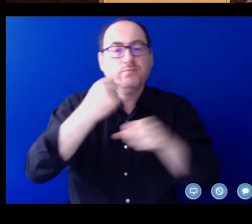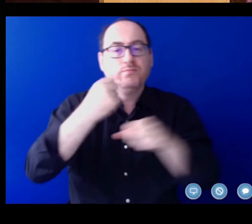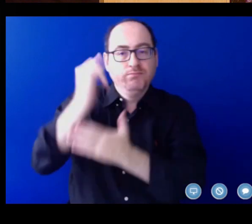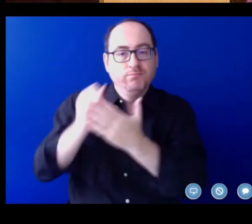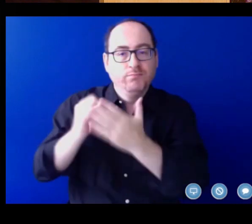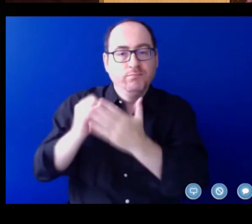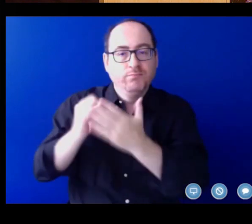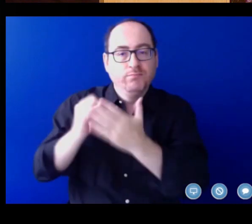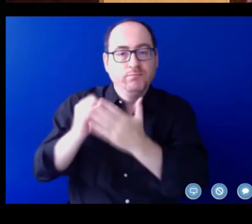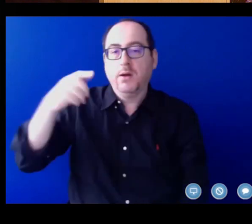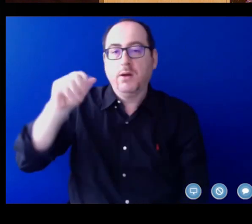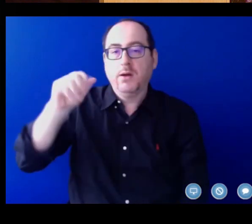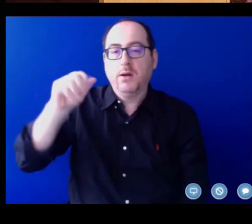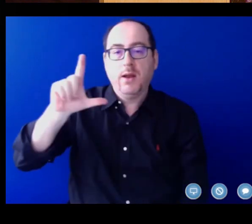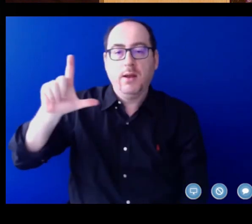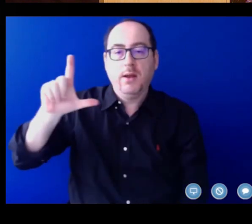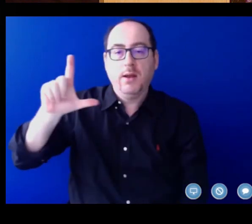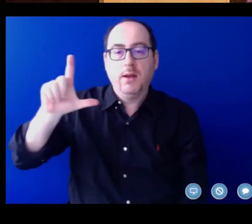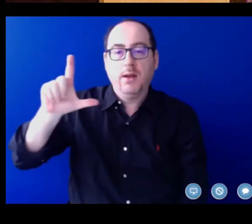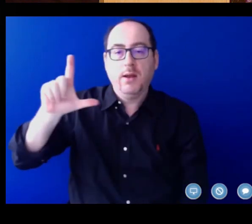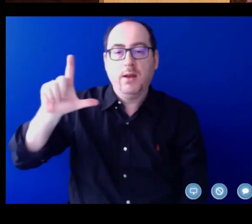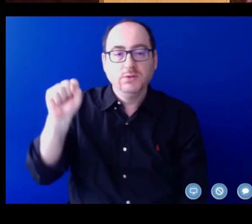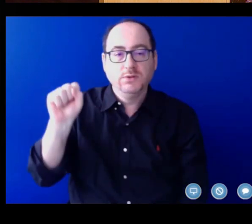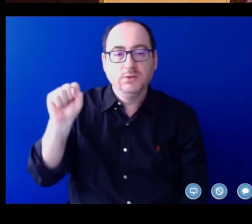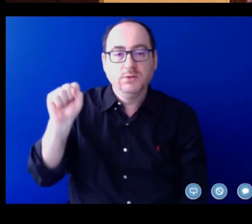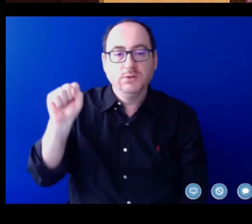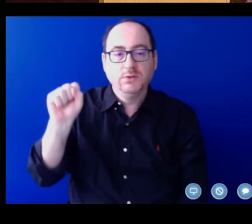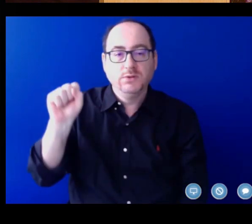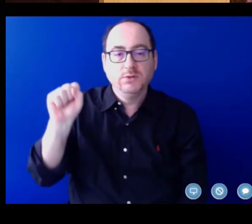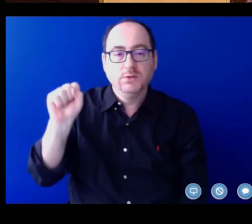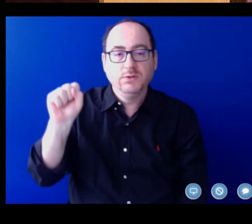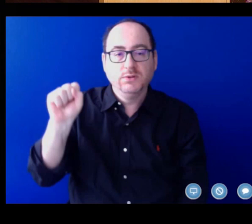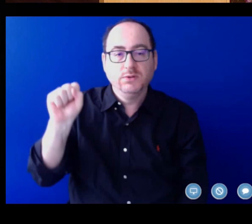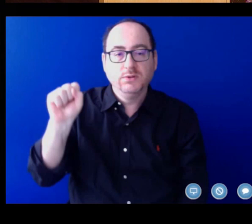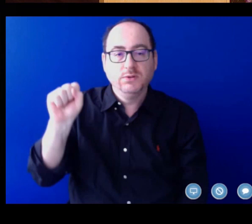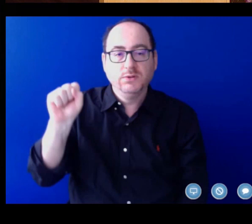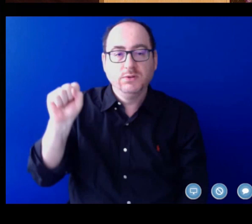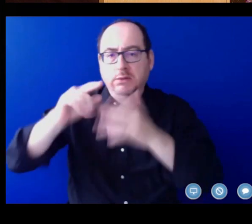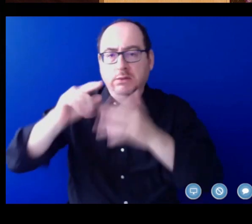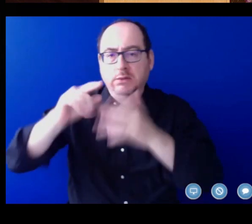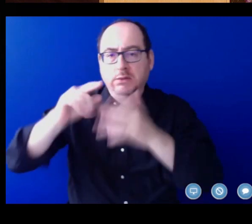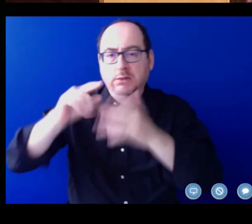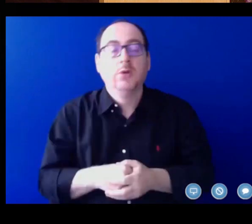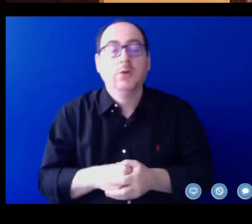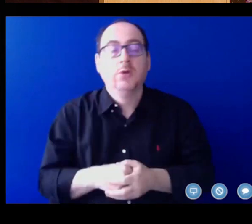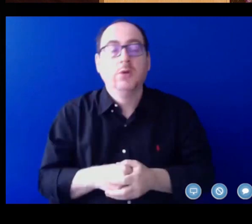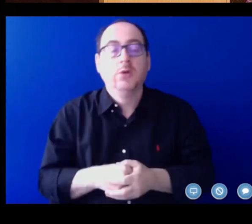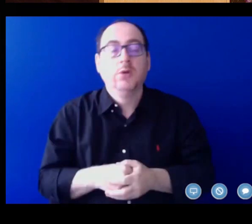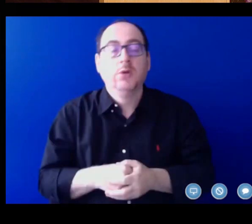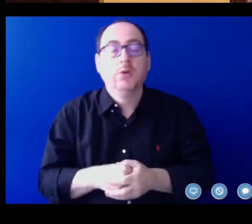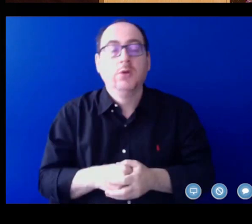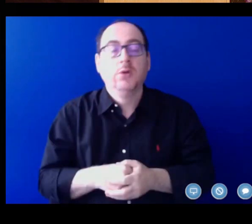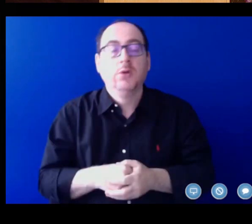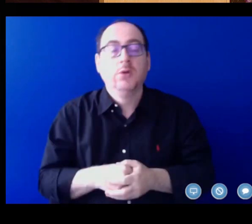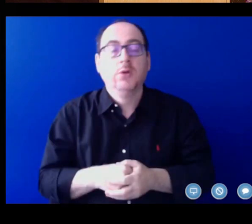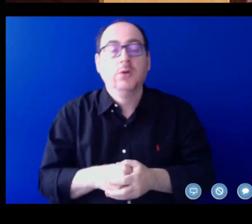about the damage that may be masked by smiles. Schools and other institutions in countries of refuge can play an incredibly important role